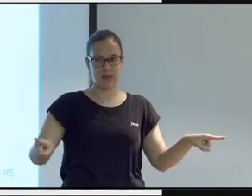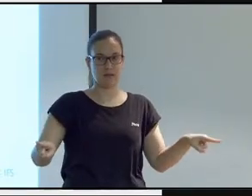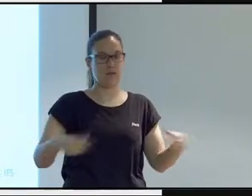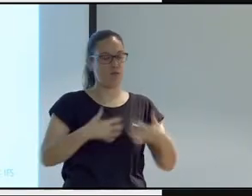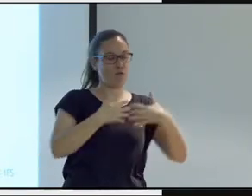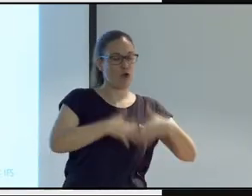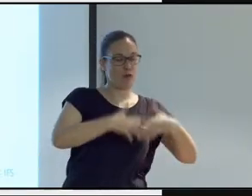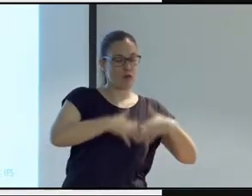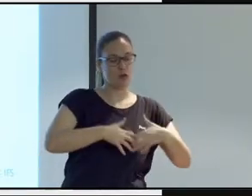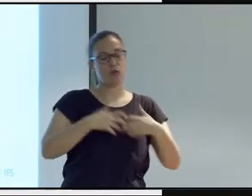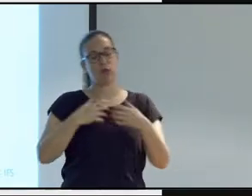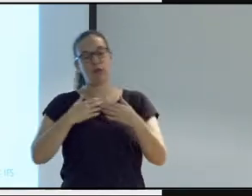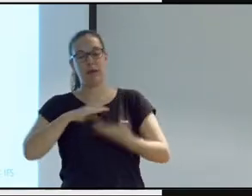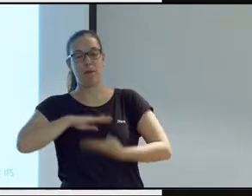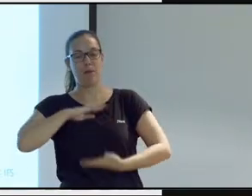functioning and